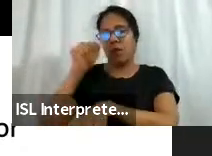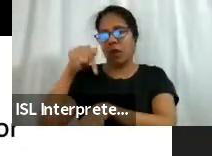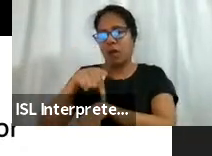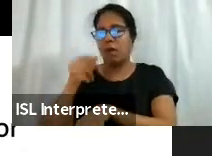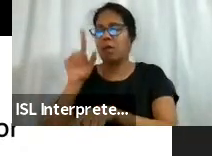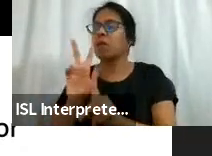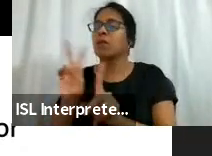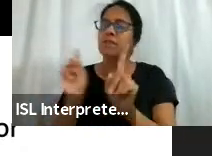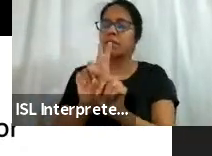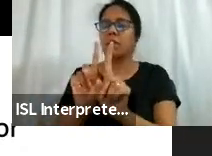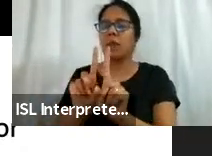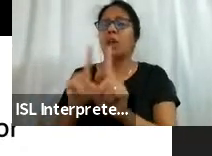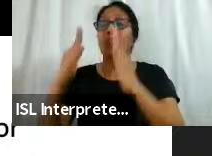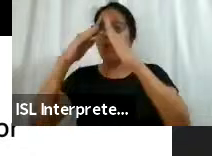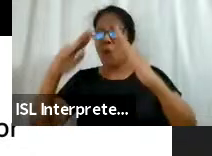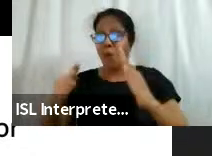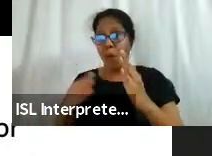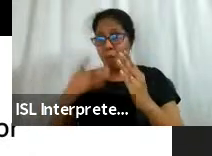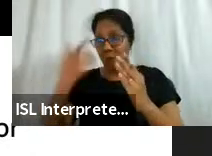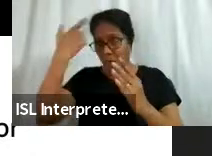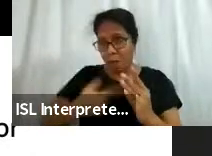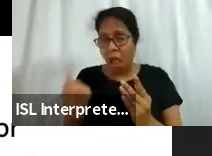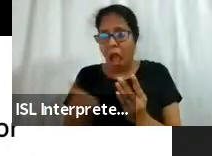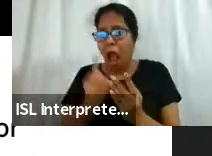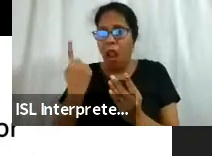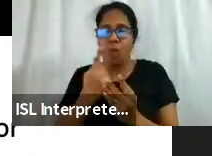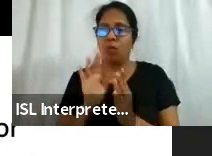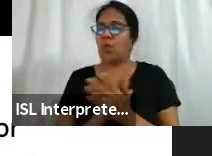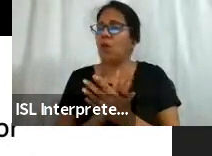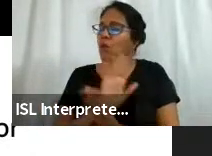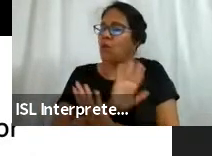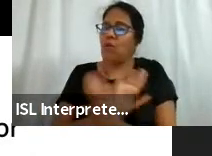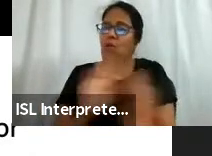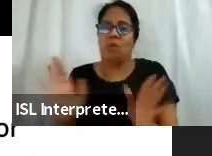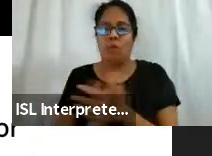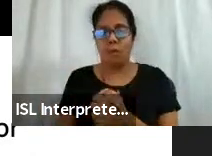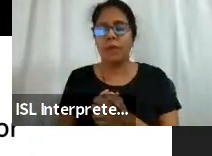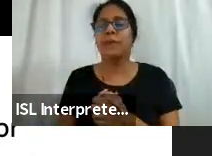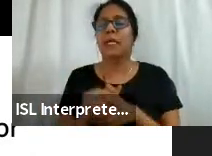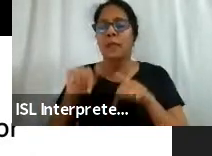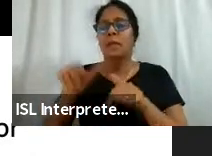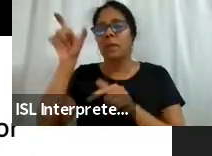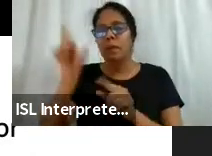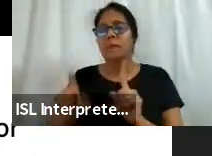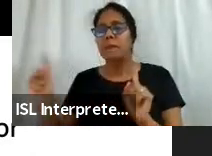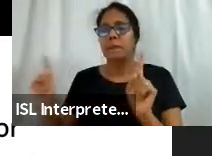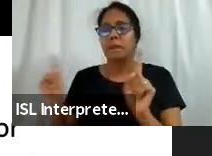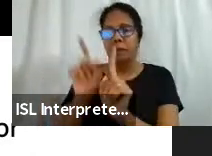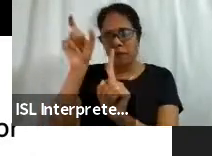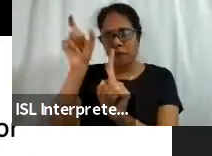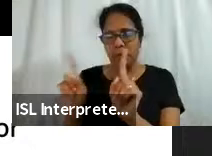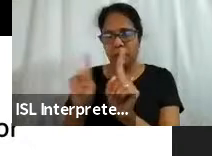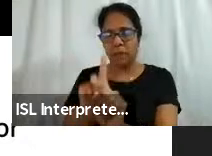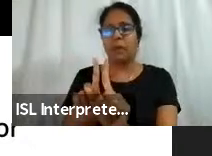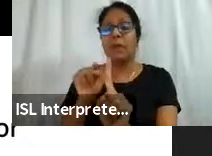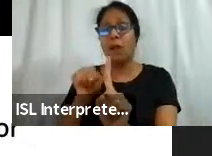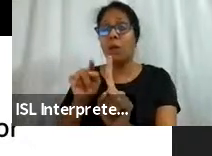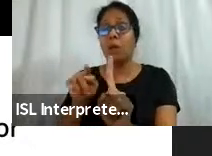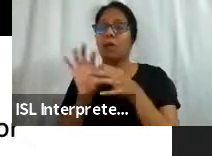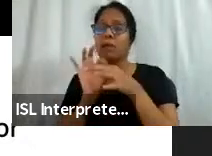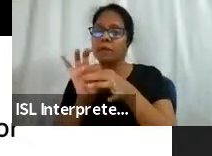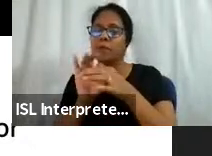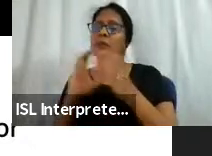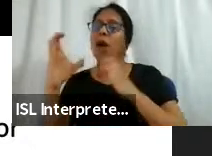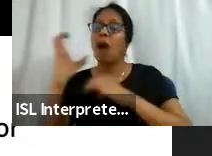situation for home isolation. Followed by it, there should be a communication link between the caregiver and